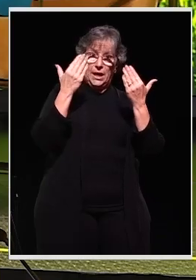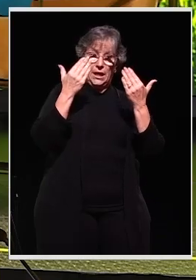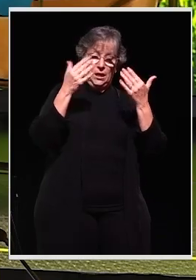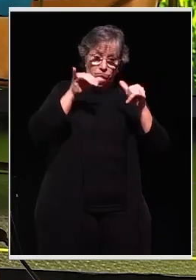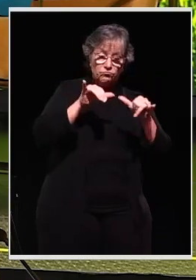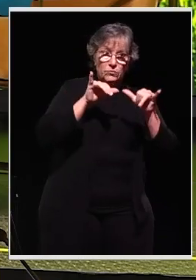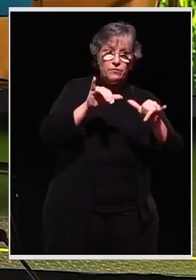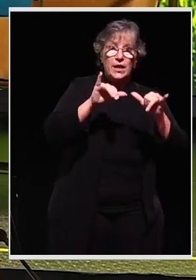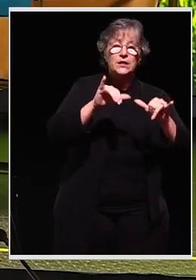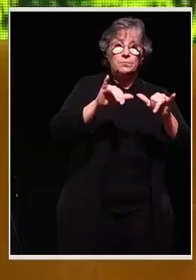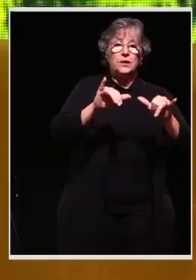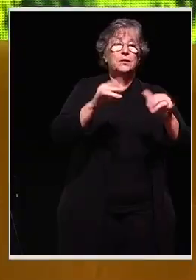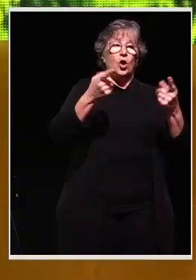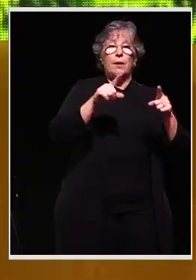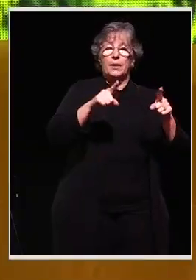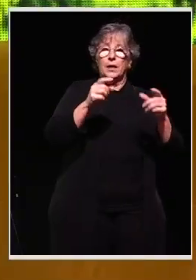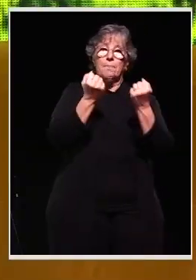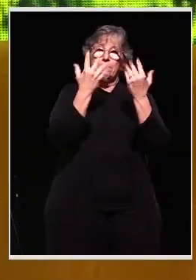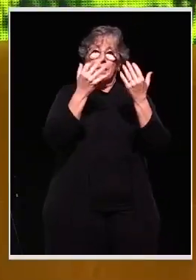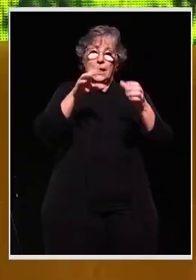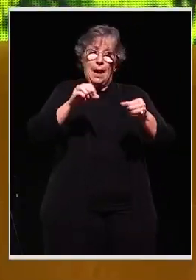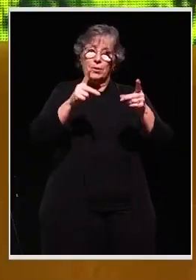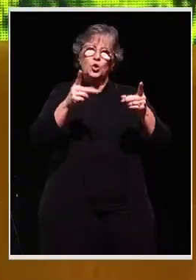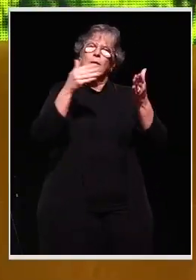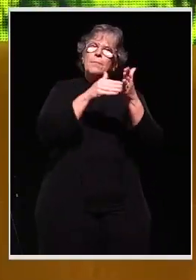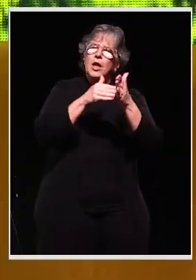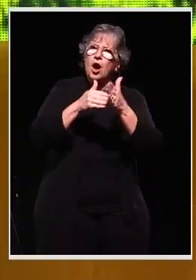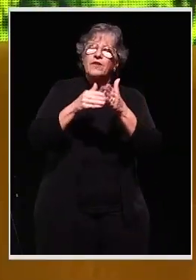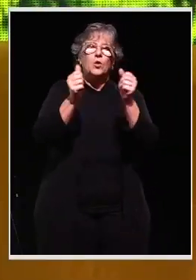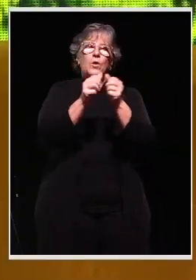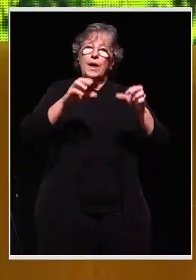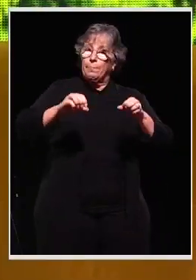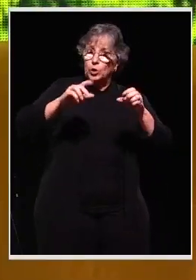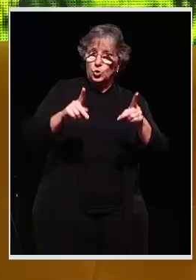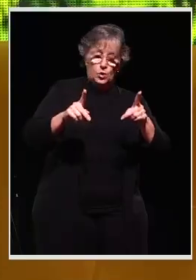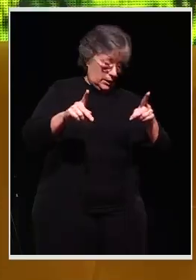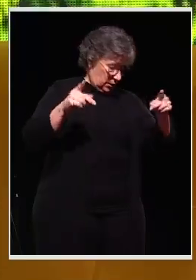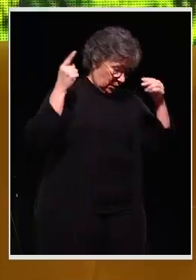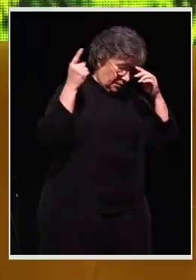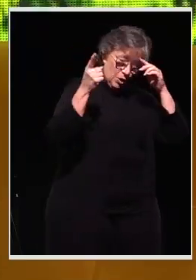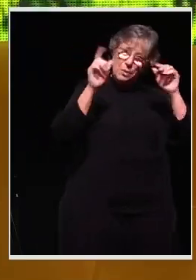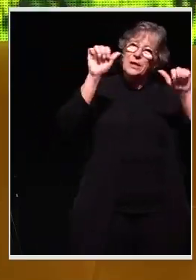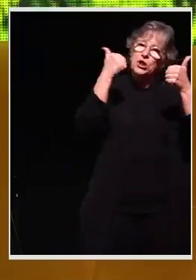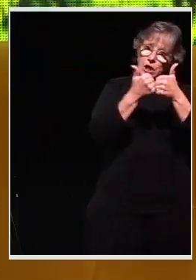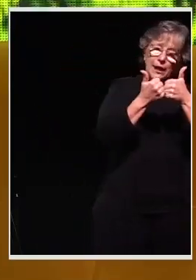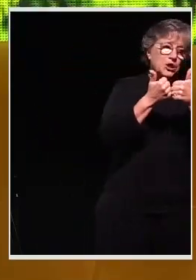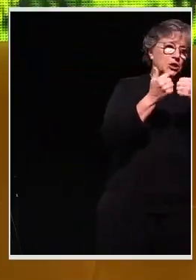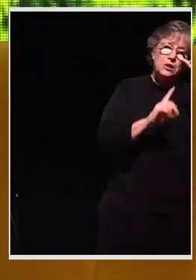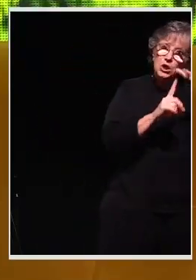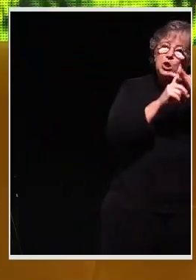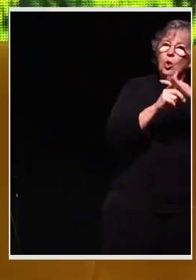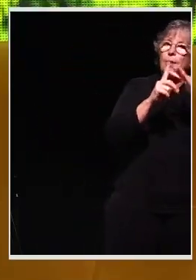there are a lot of opportunities out there, but oftentimes with opportunities, there can be challenges that arise.